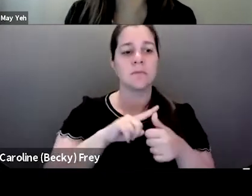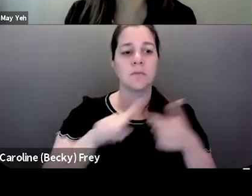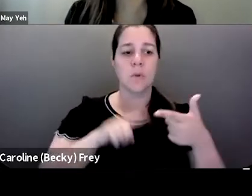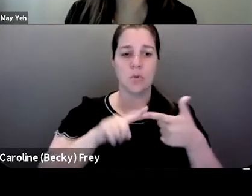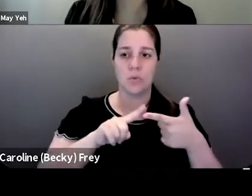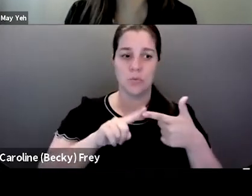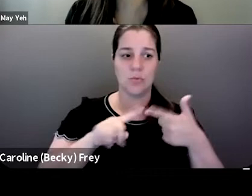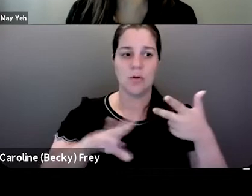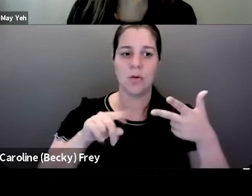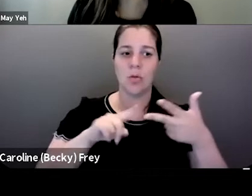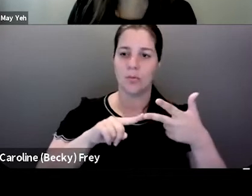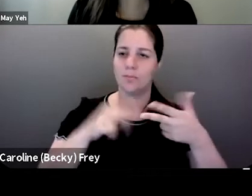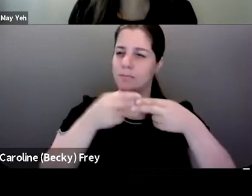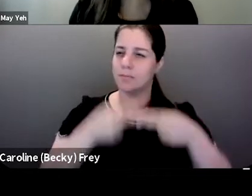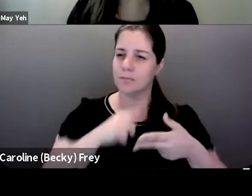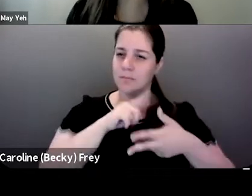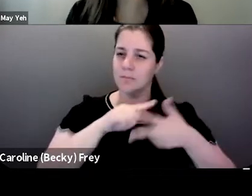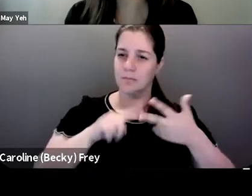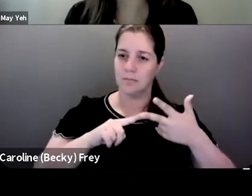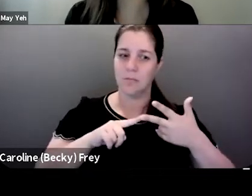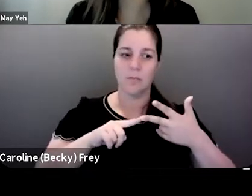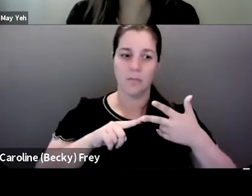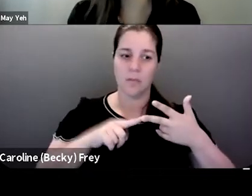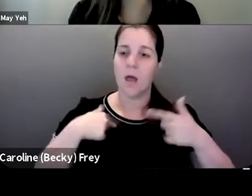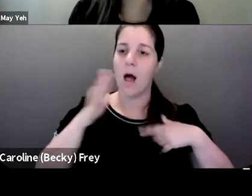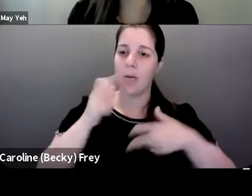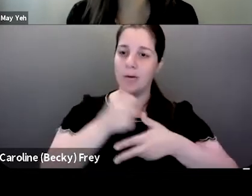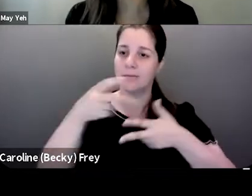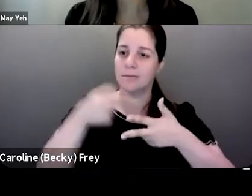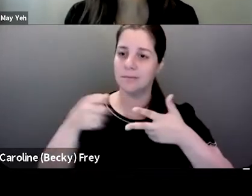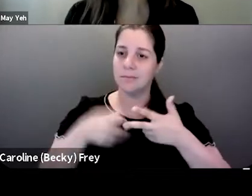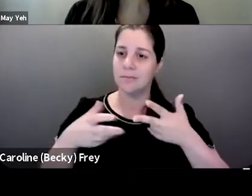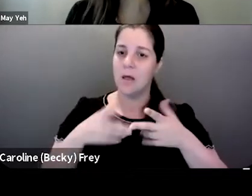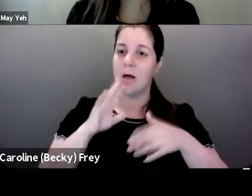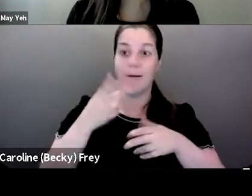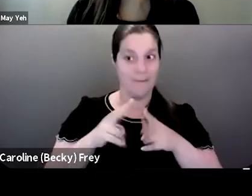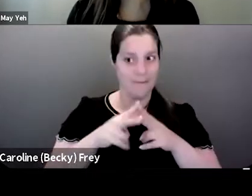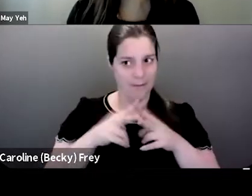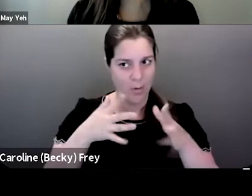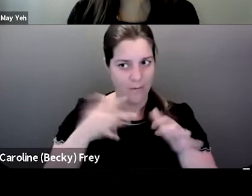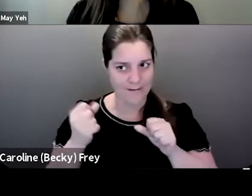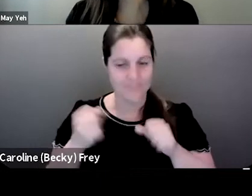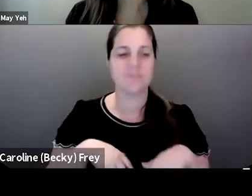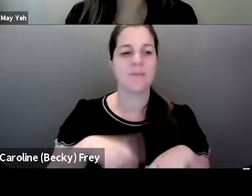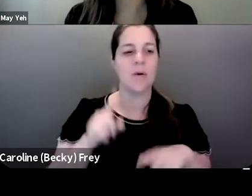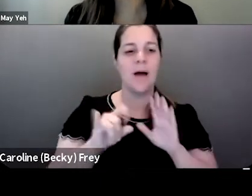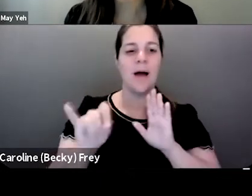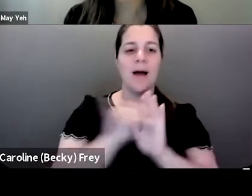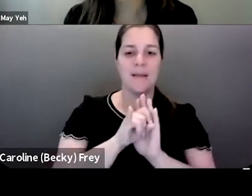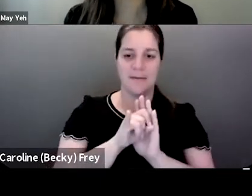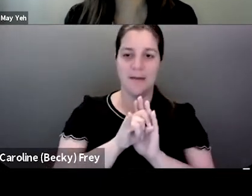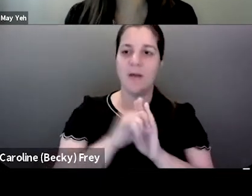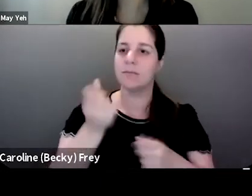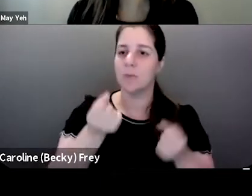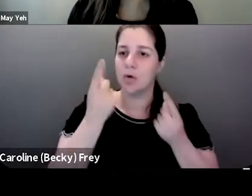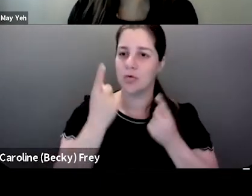assessment. And 3, development of personalization tools. I'll overview each step very briefly here. First, identification involves understanding potential